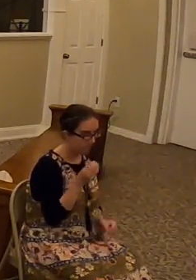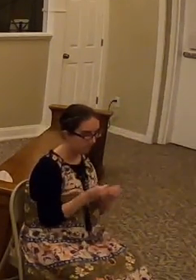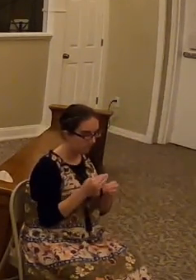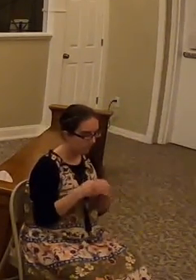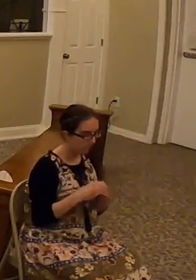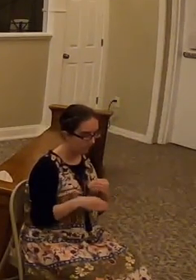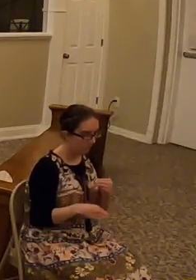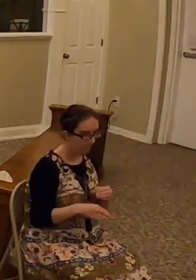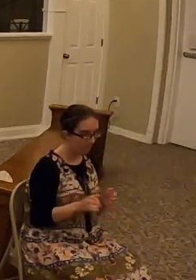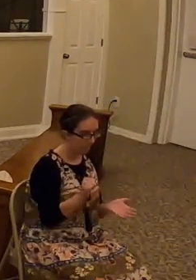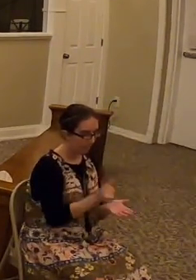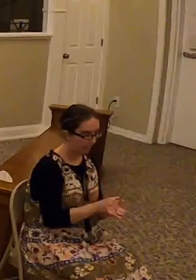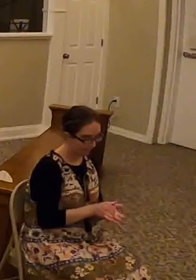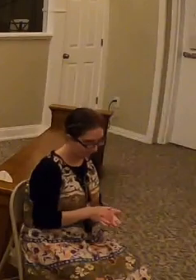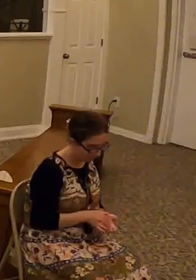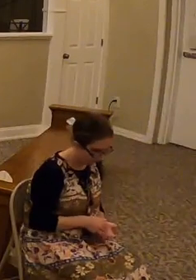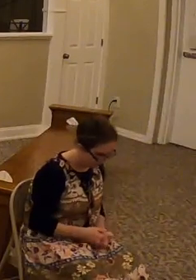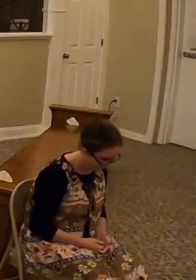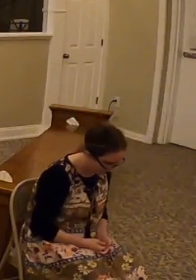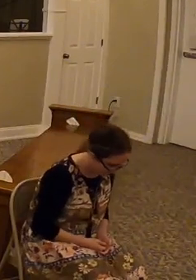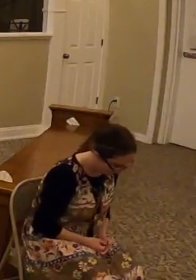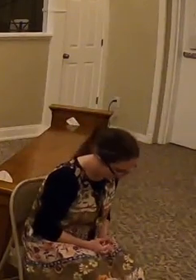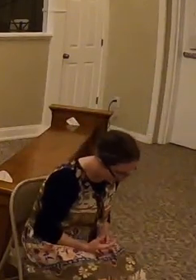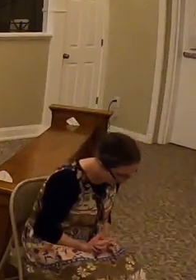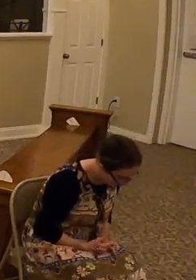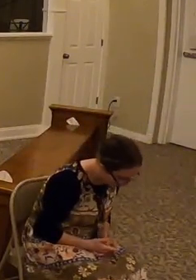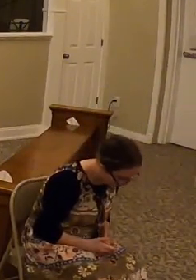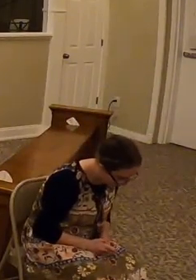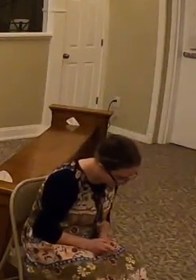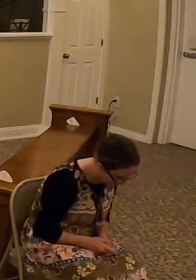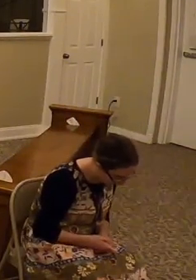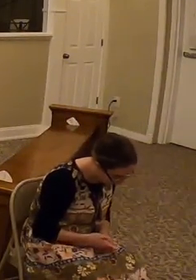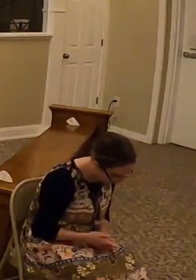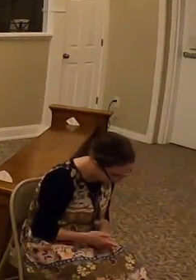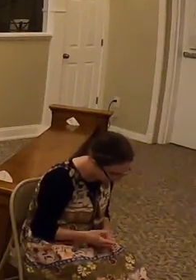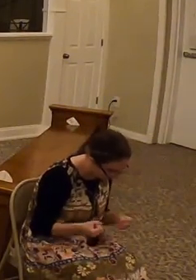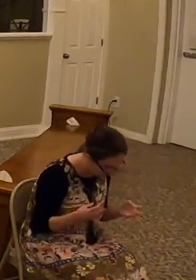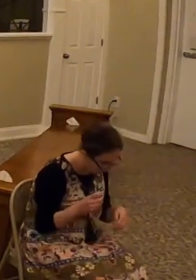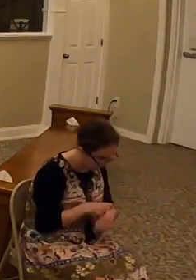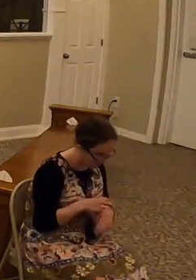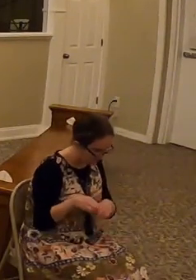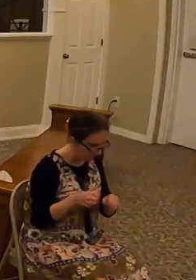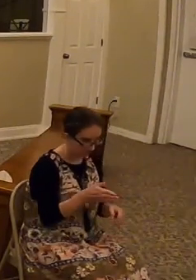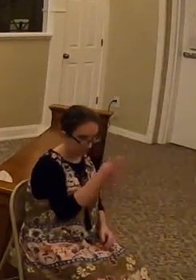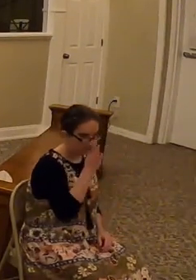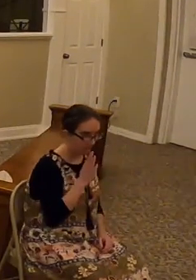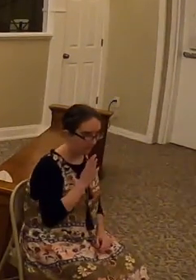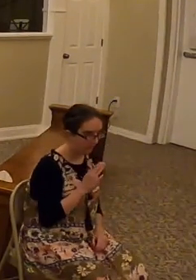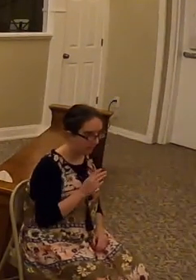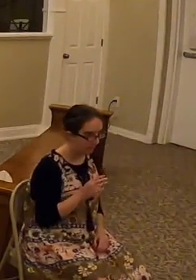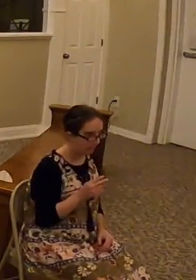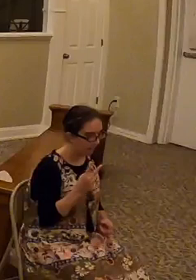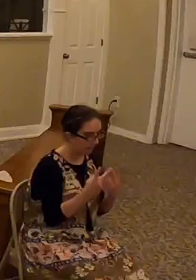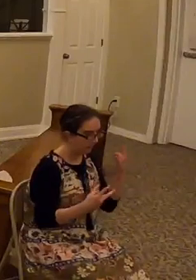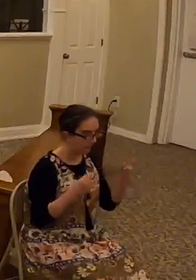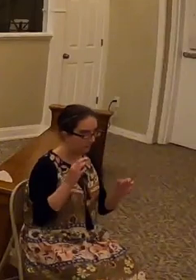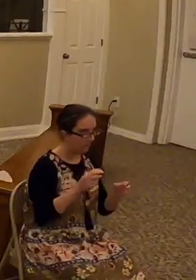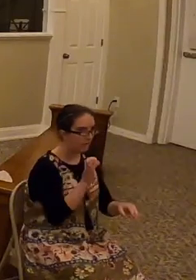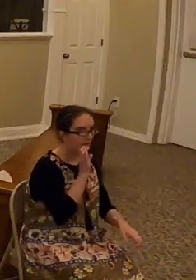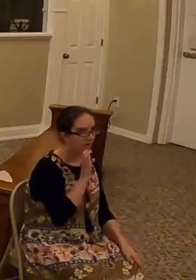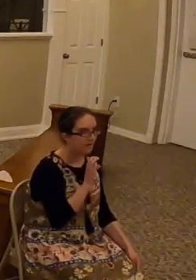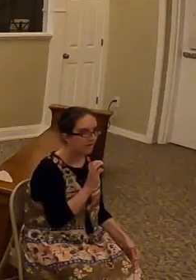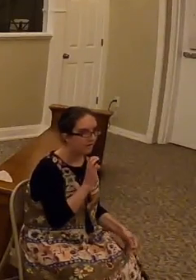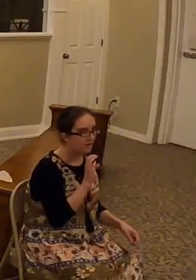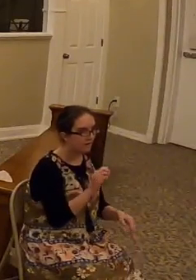that translation stuff. You know? Because how many times does God need an evangelist in a certain